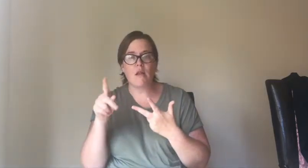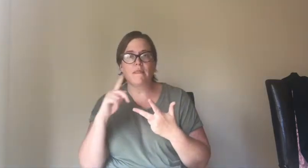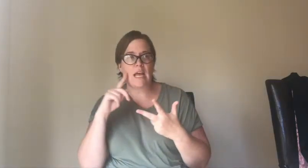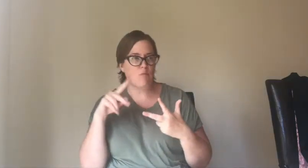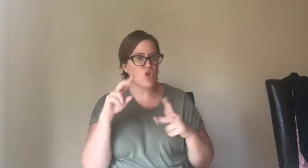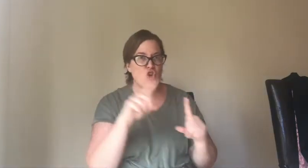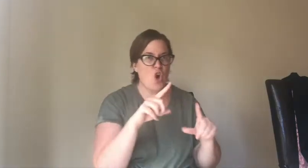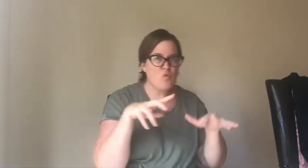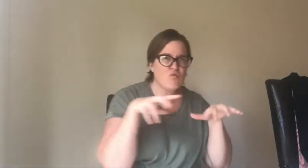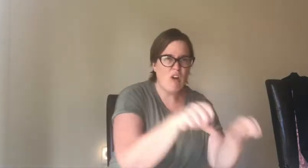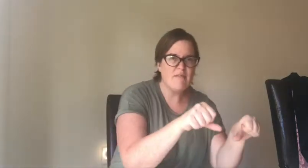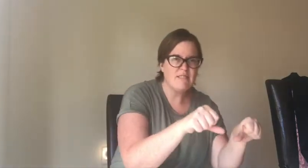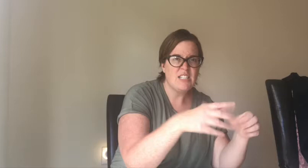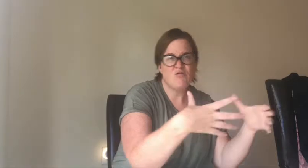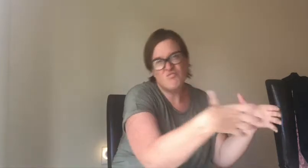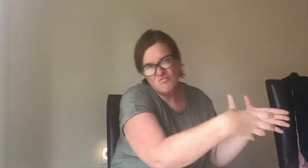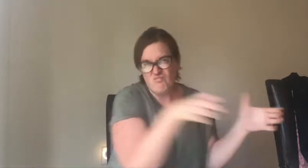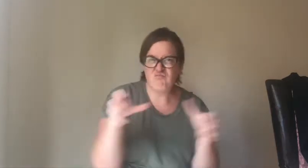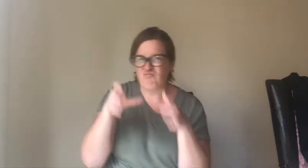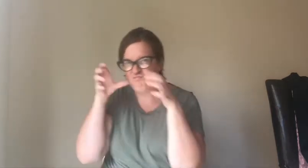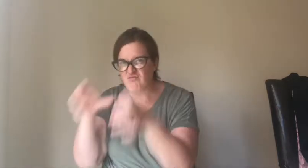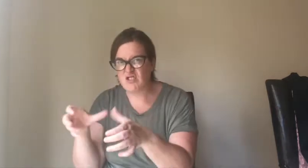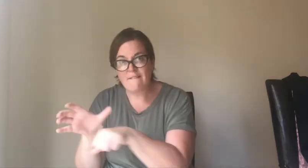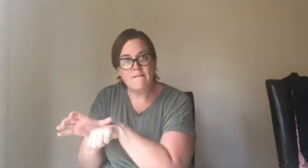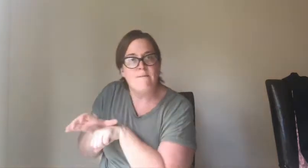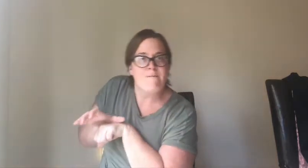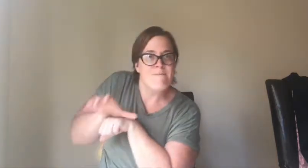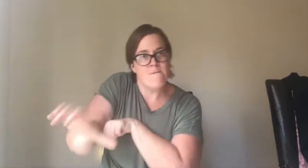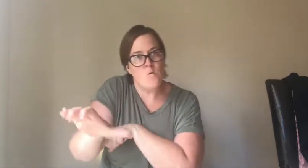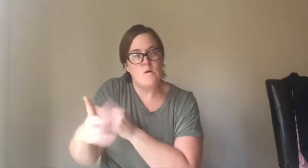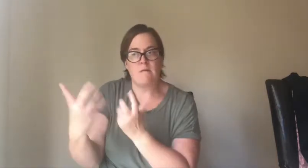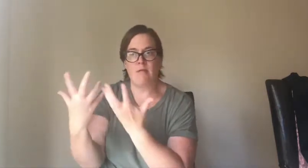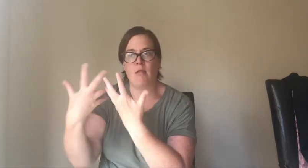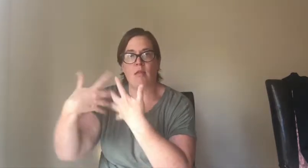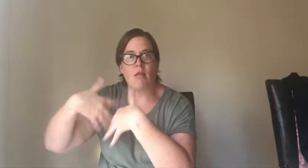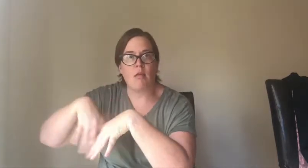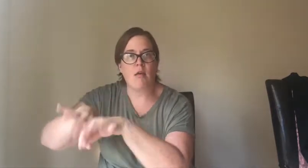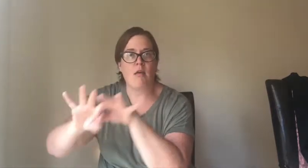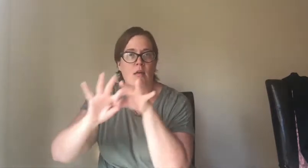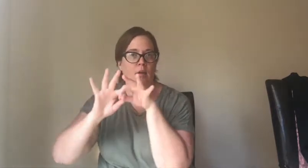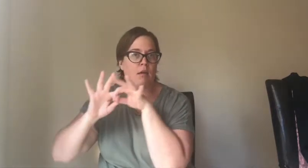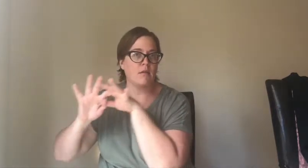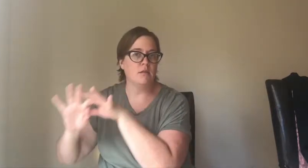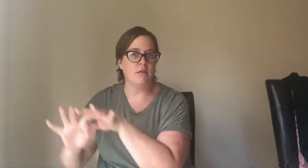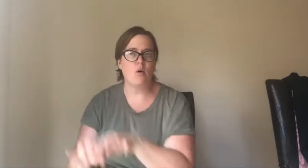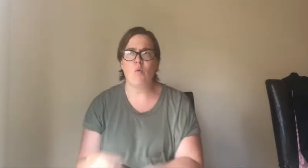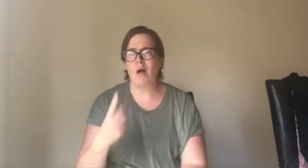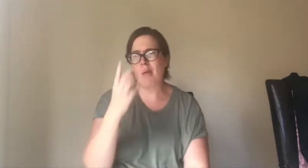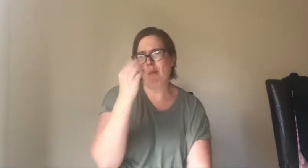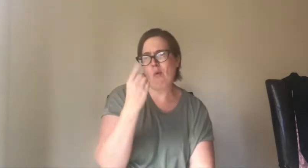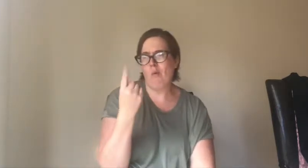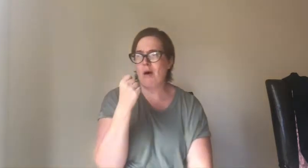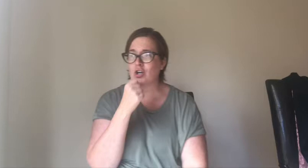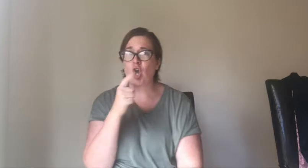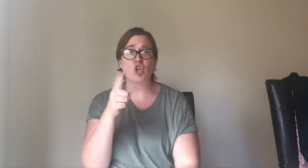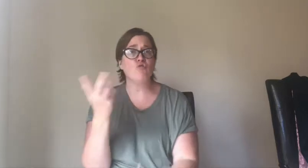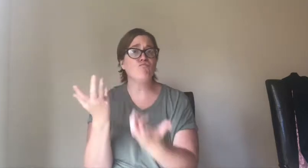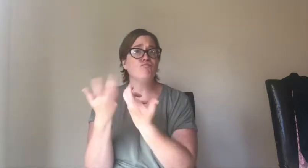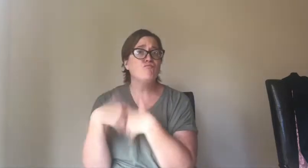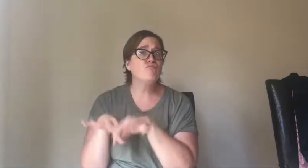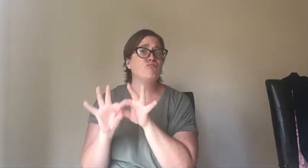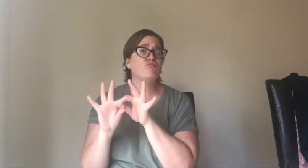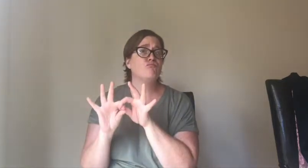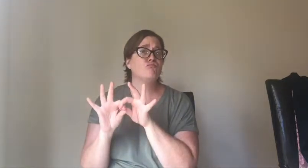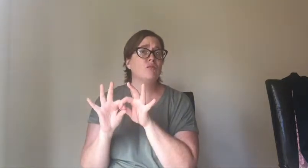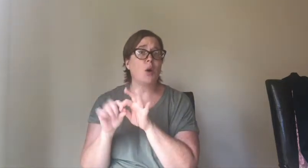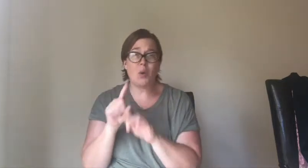no distinguishment anymore between you and everybody else. In fact, that was the goal of exile. In fact, the word assimilation